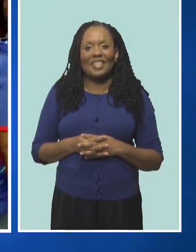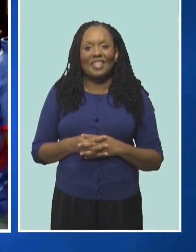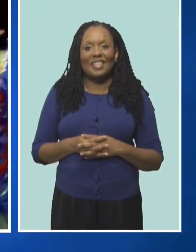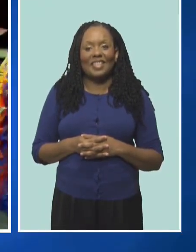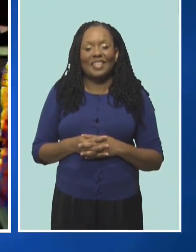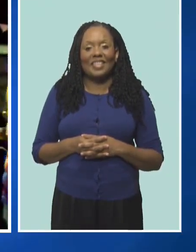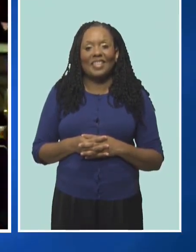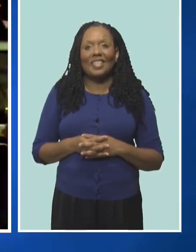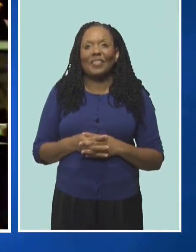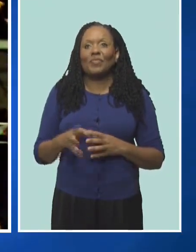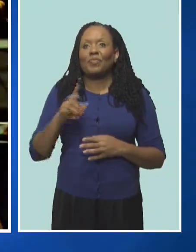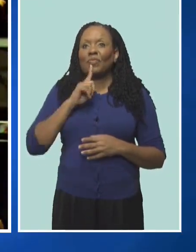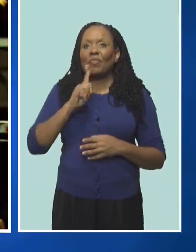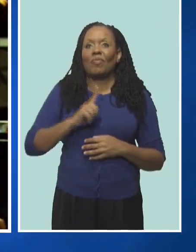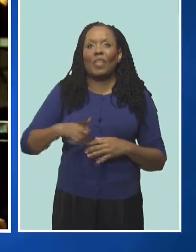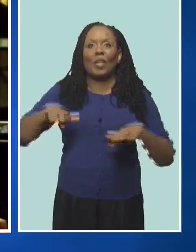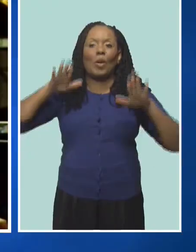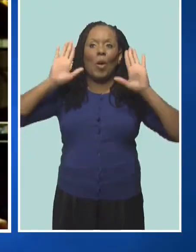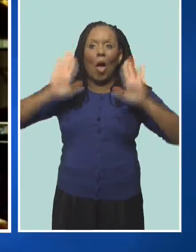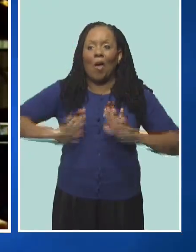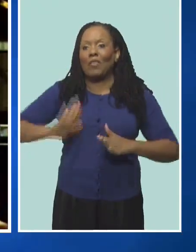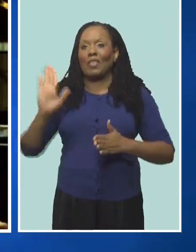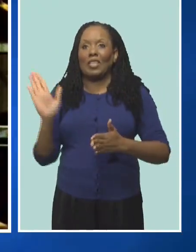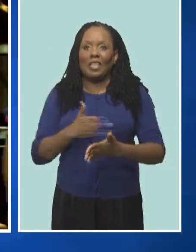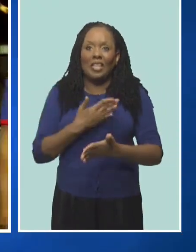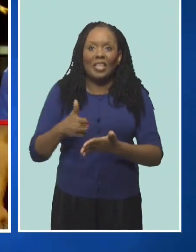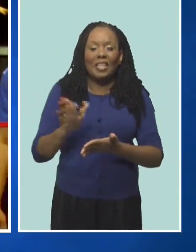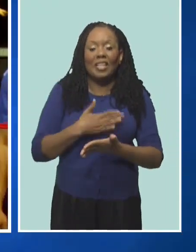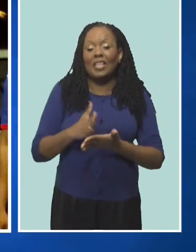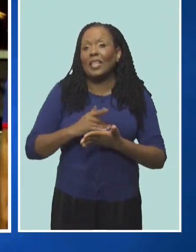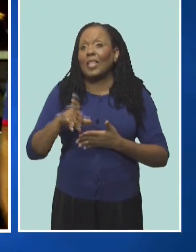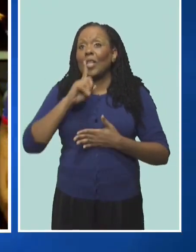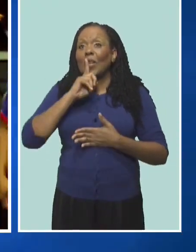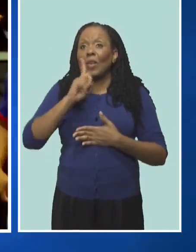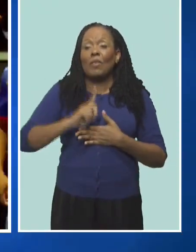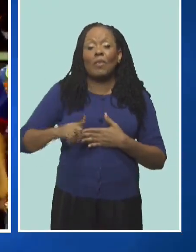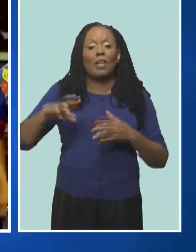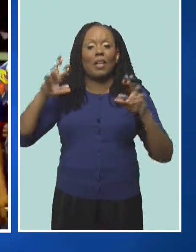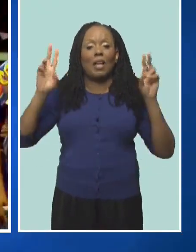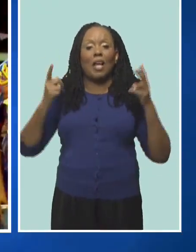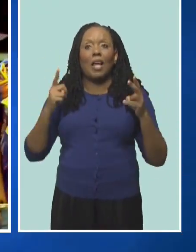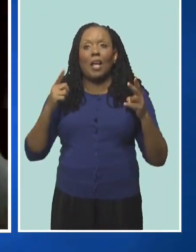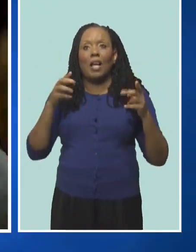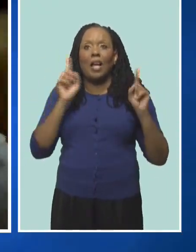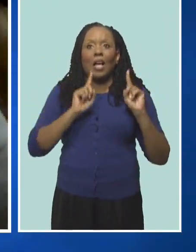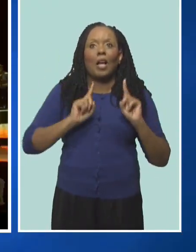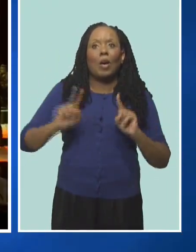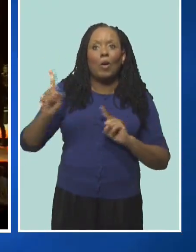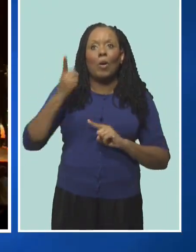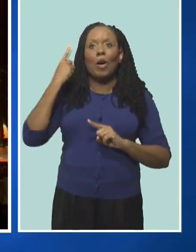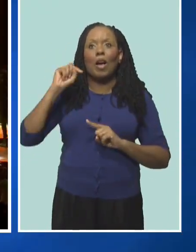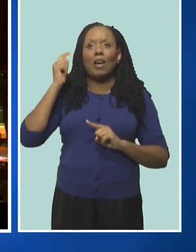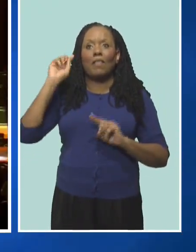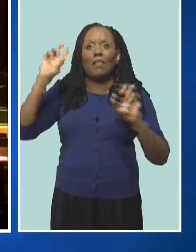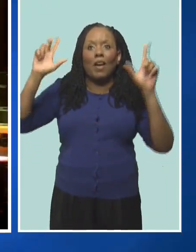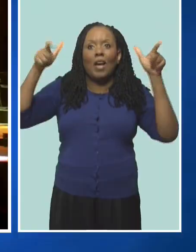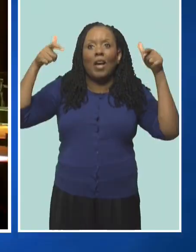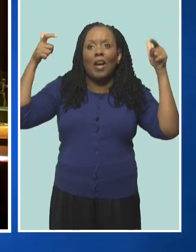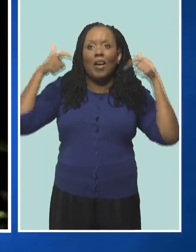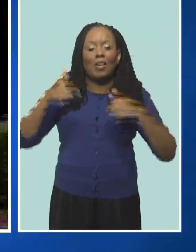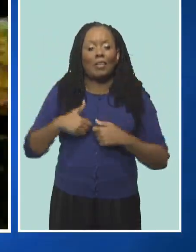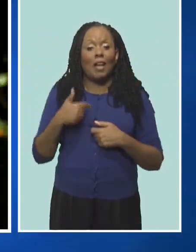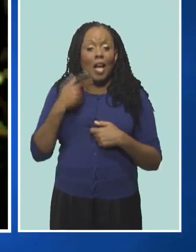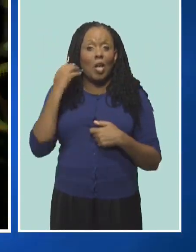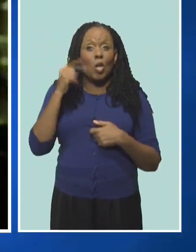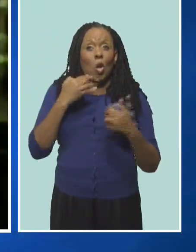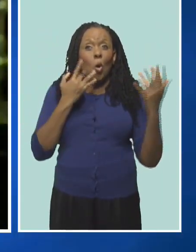It was a performance befitting a king. Going for crown did it for Barbados' new Calypso monarch, AC. I know you have been waiting